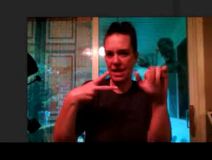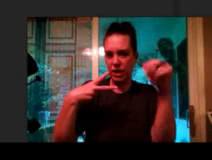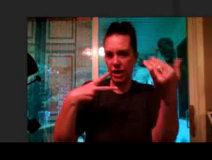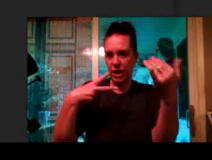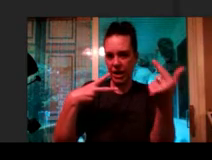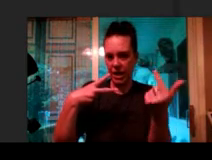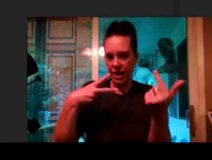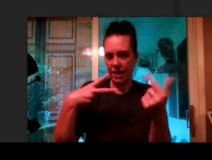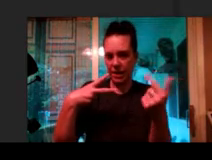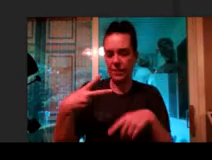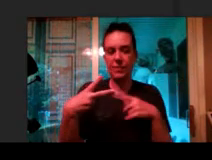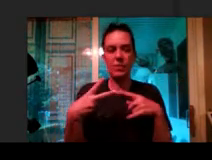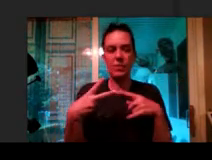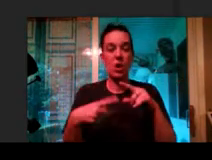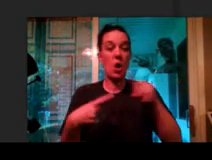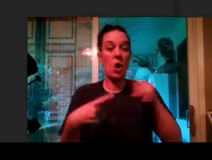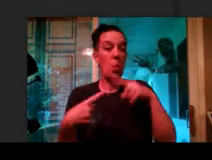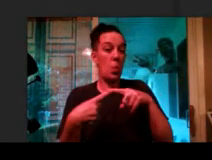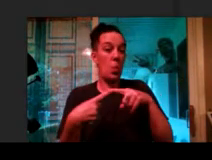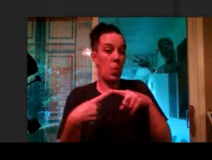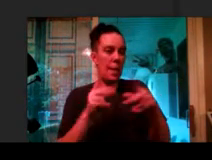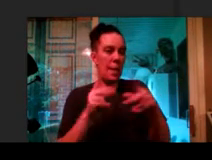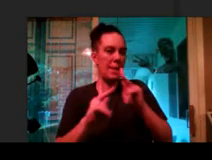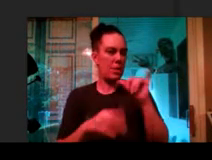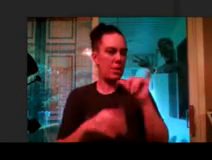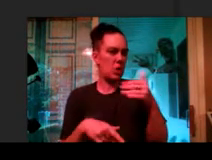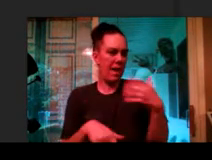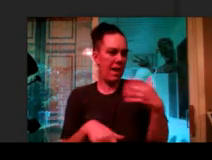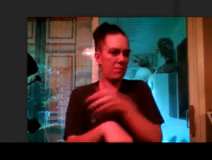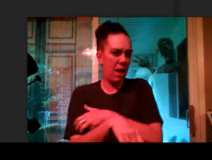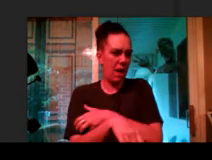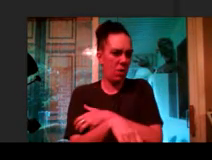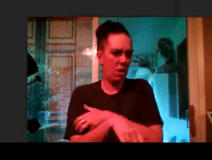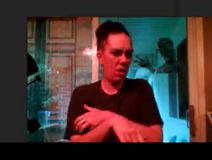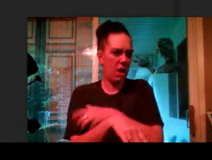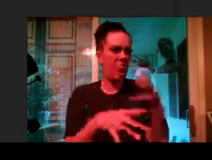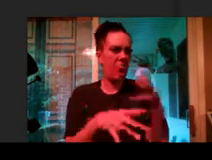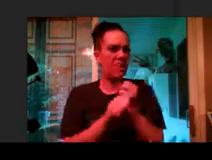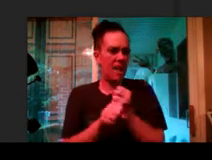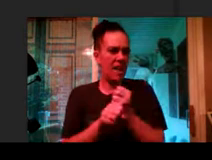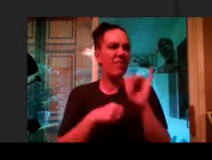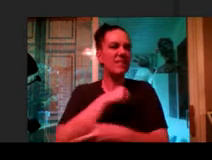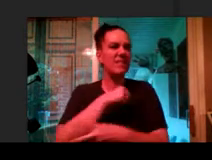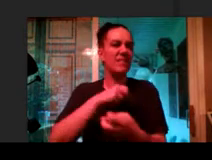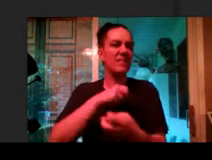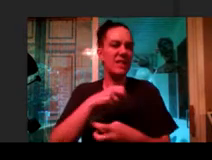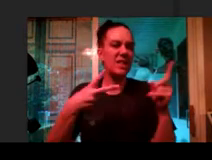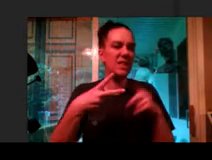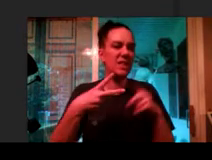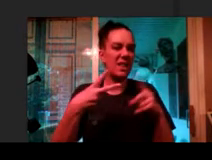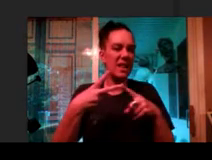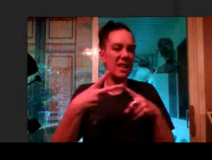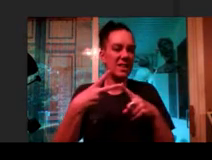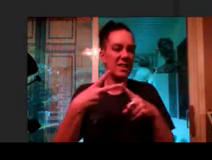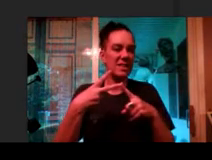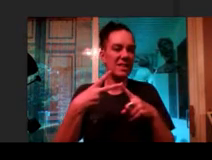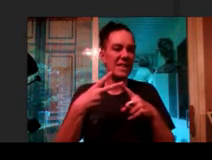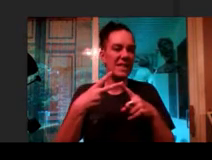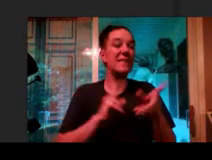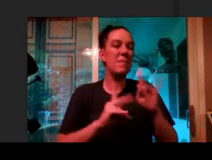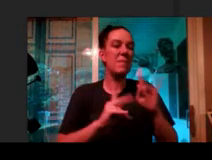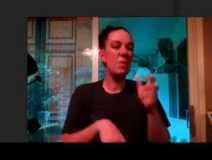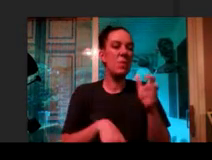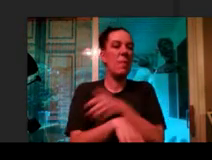powerless take, it's stealing. When the powerful take, it's commandeering. But I'm the class